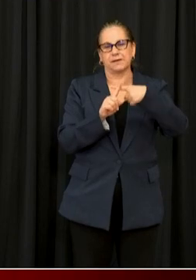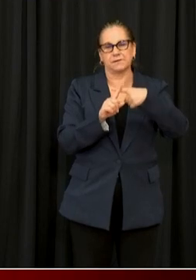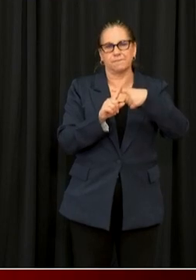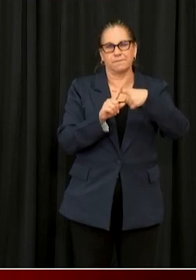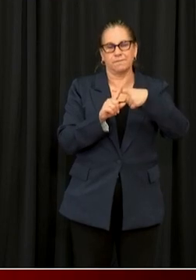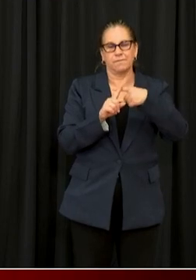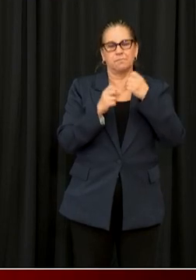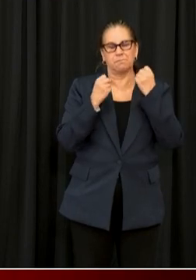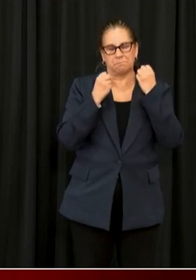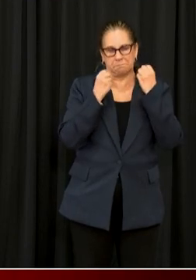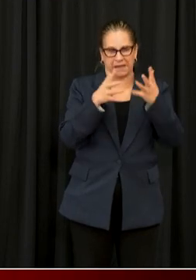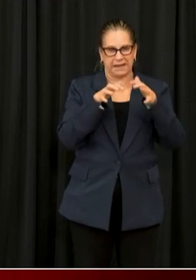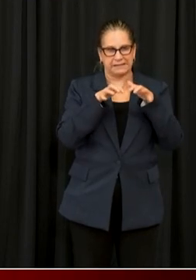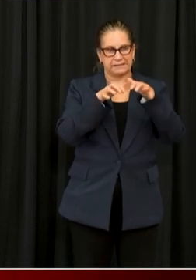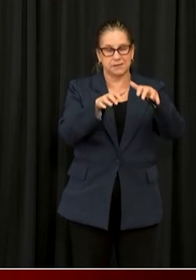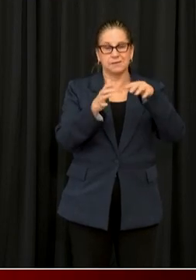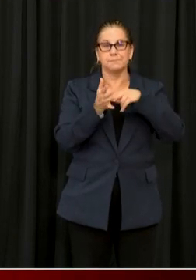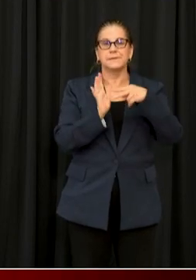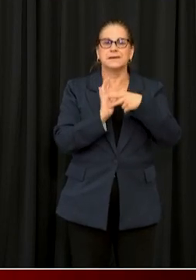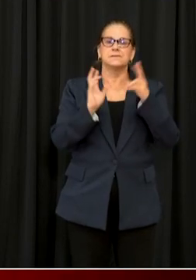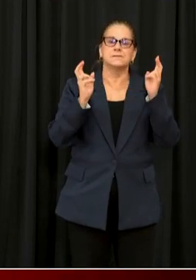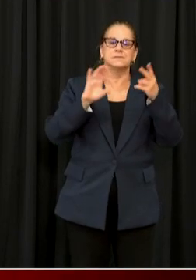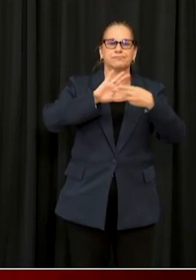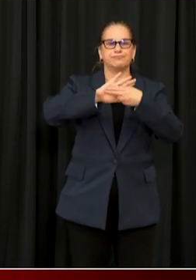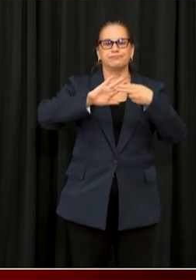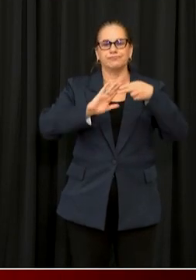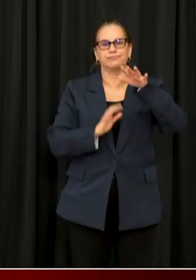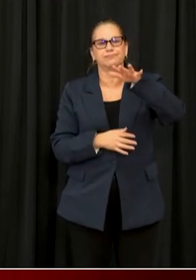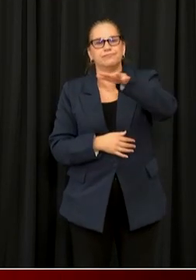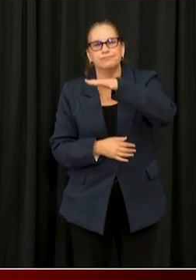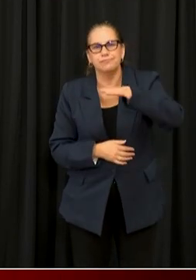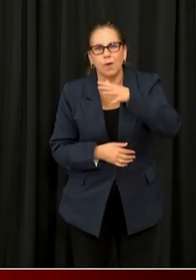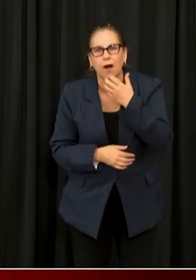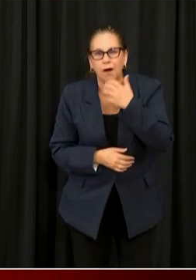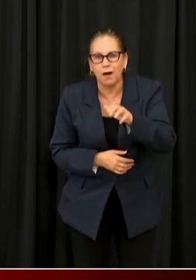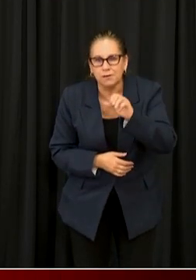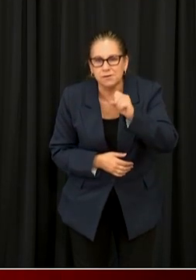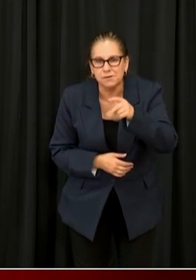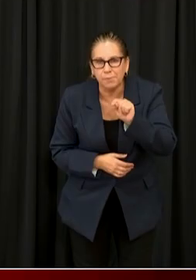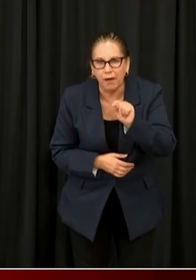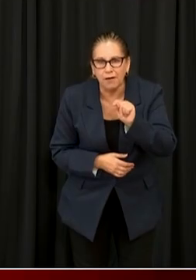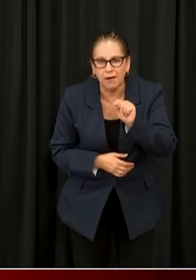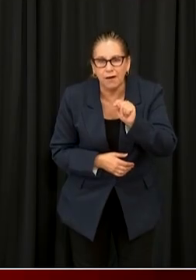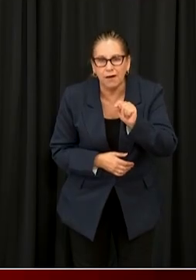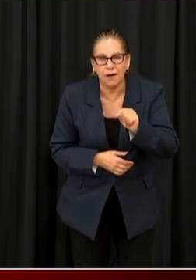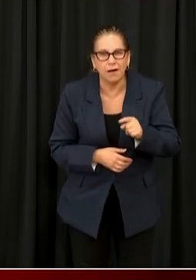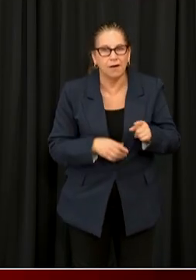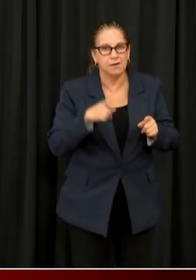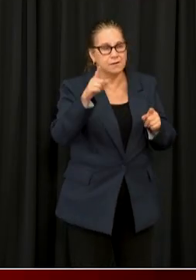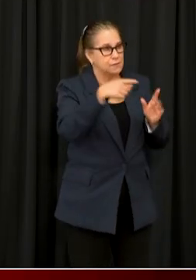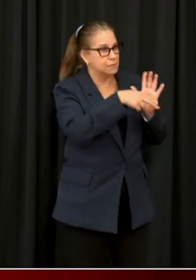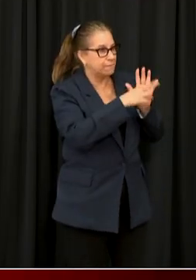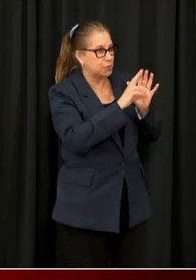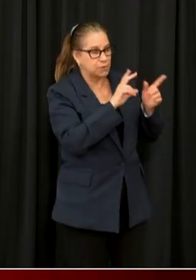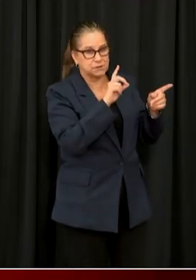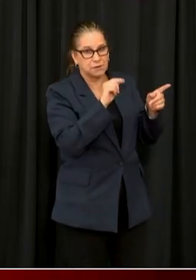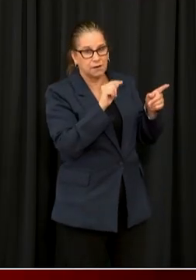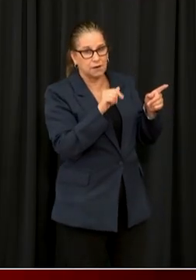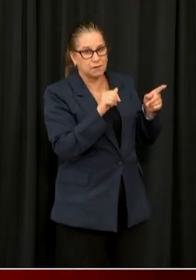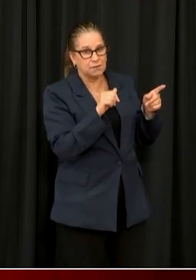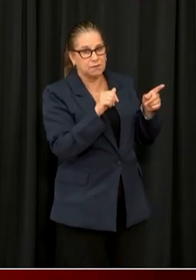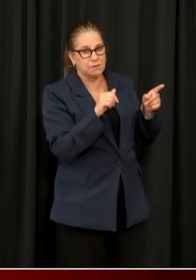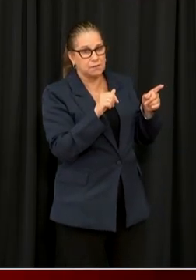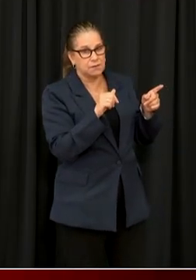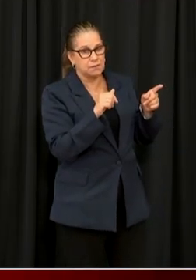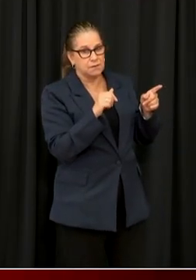And over Memorial Day weekend, you reviewed the data because not so many people were tested as maybe you needed.